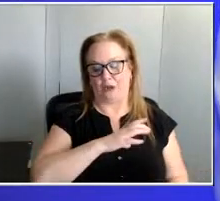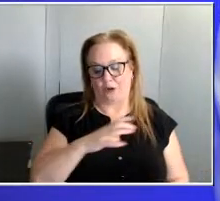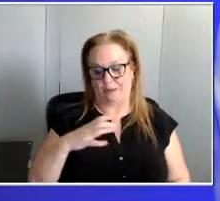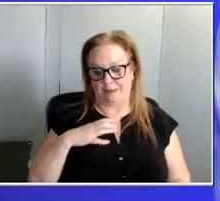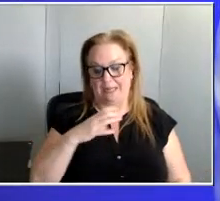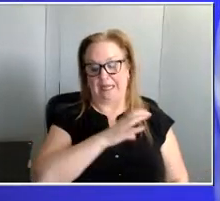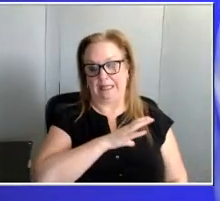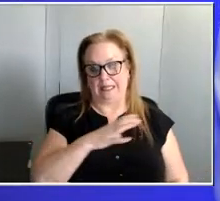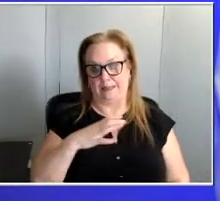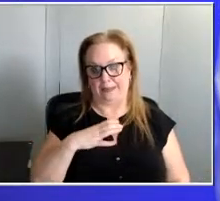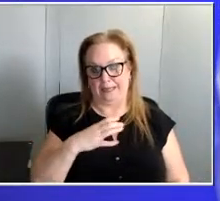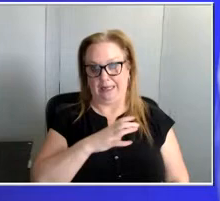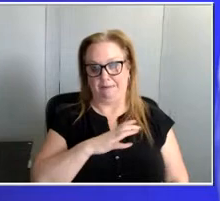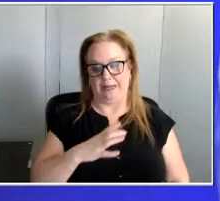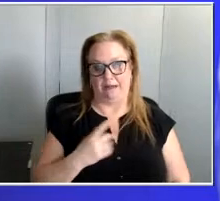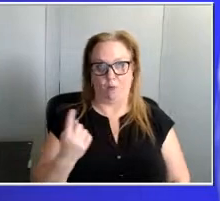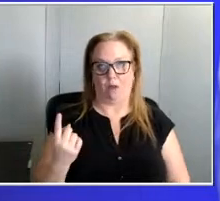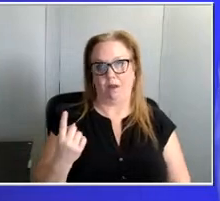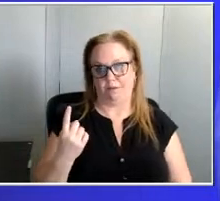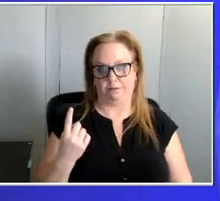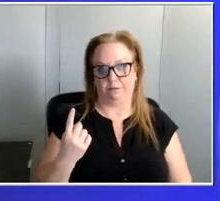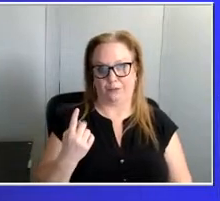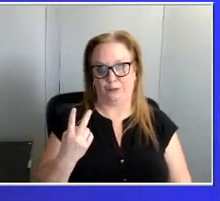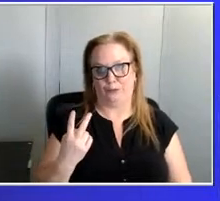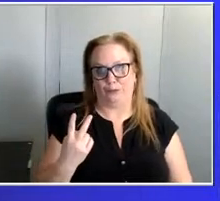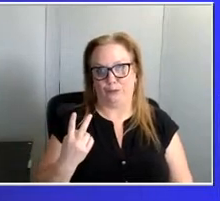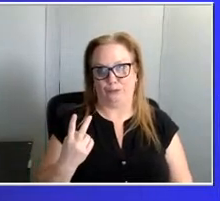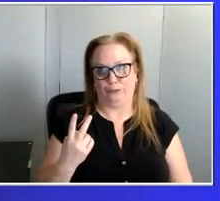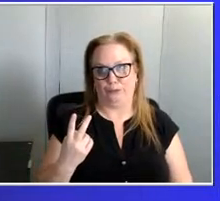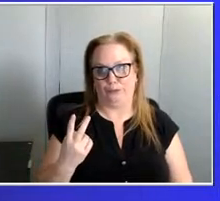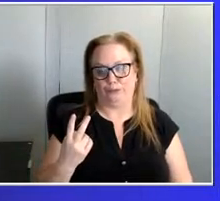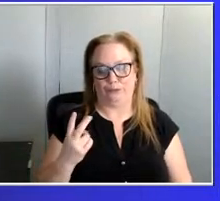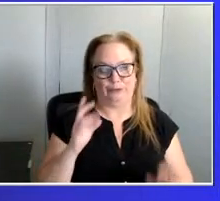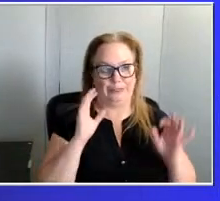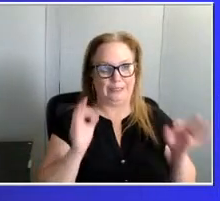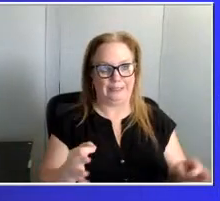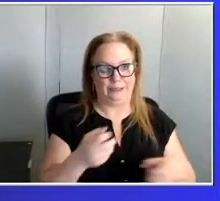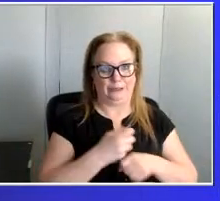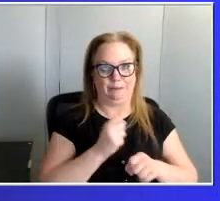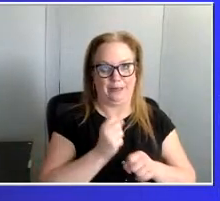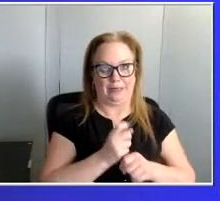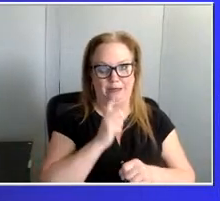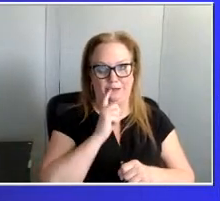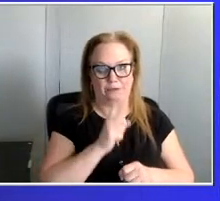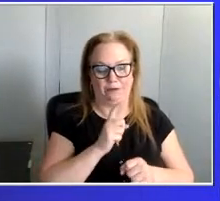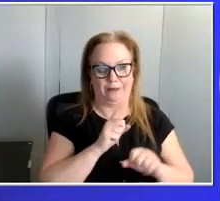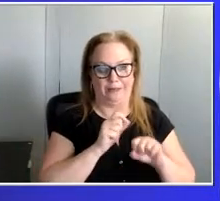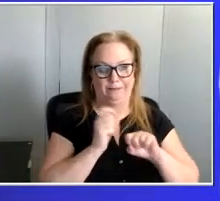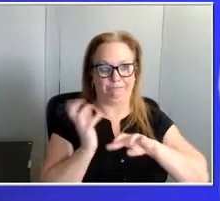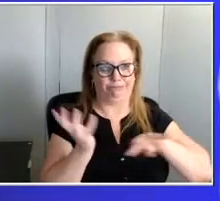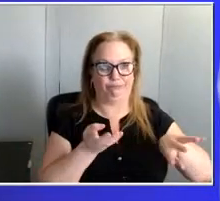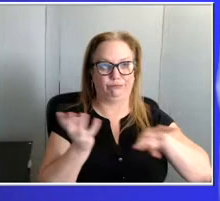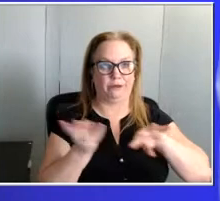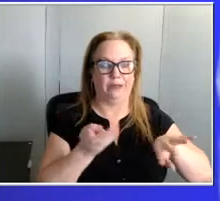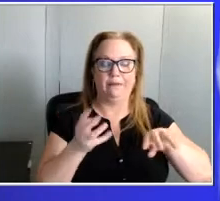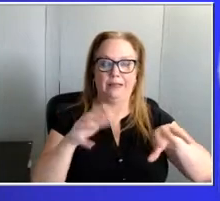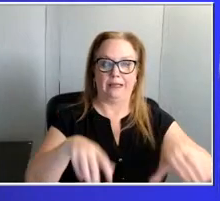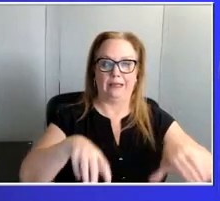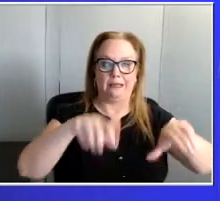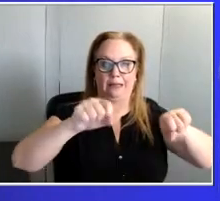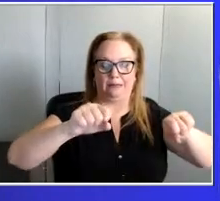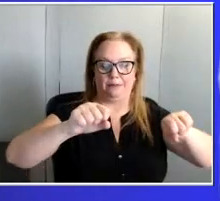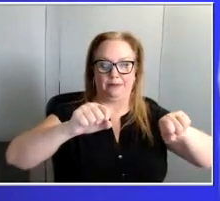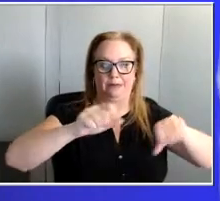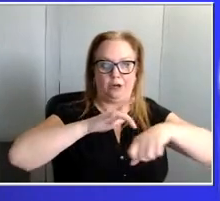is a committee of one or two, then the decision making is really streamlined, and they can adopt these. They can be